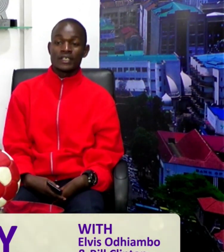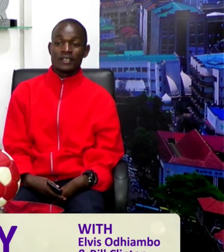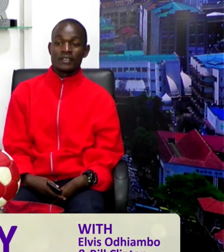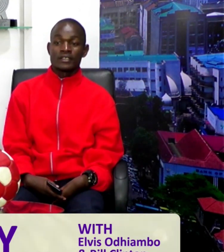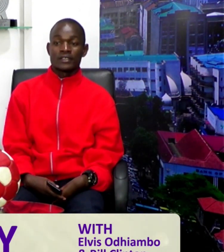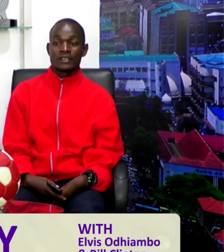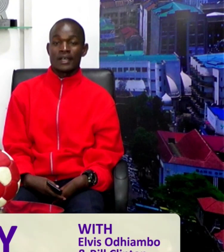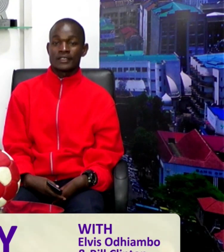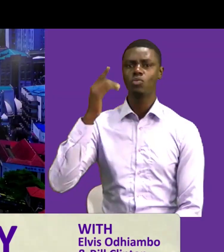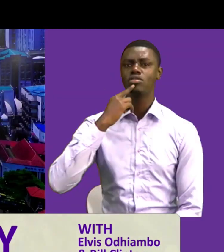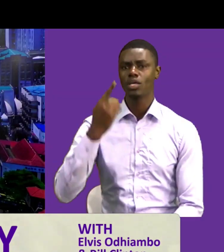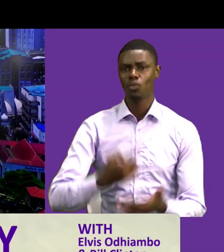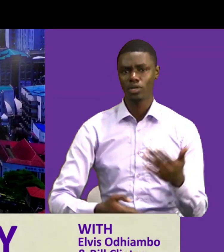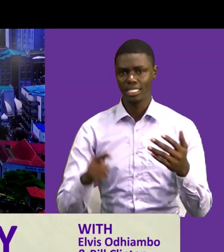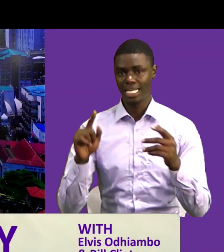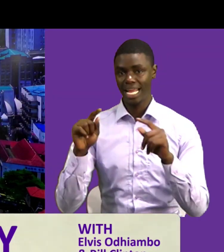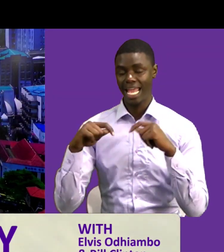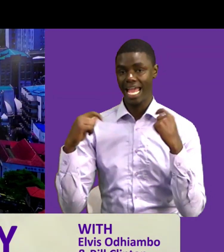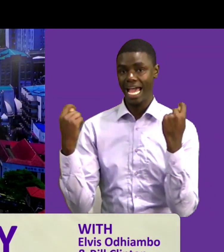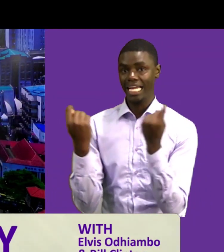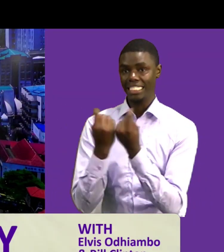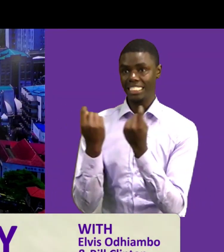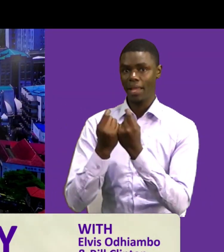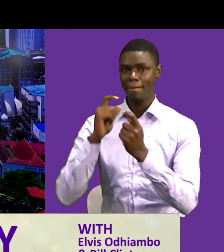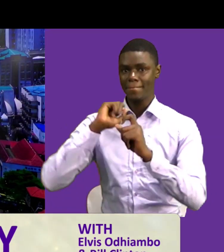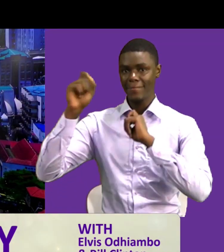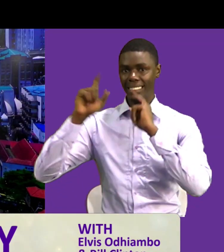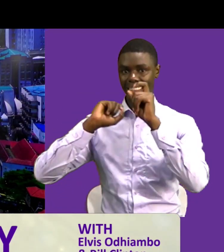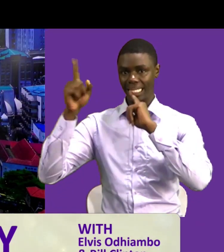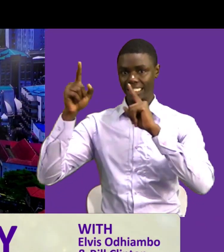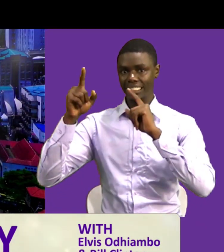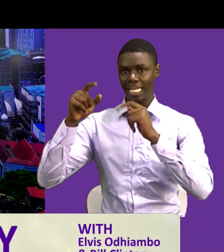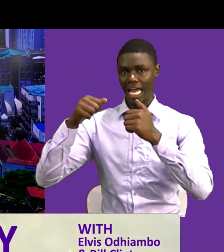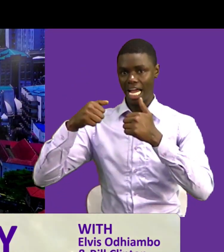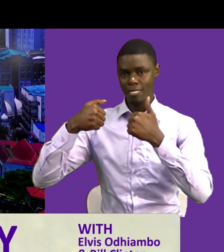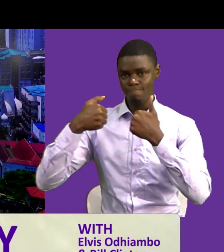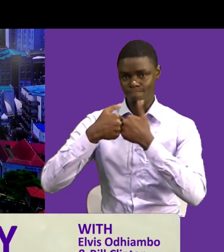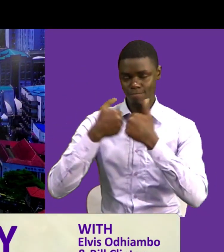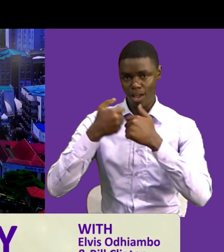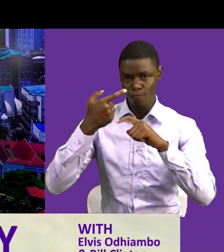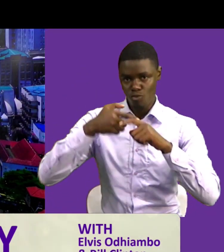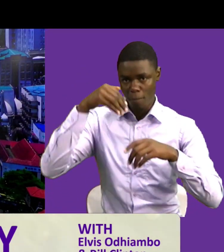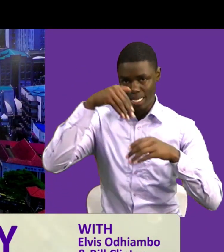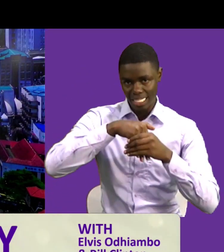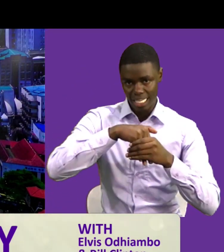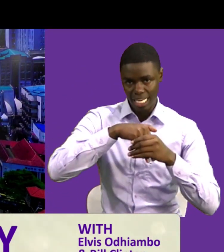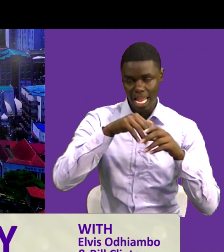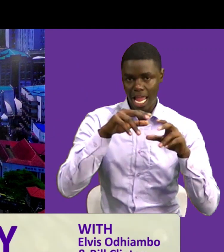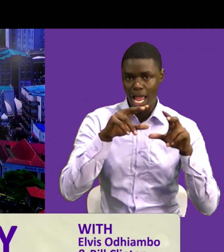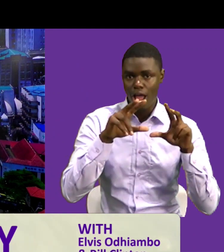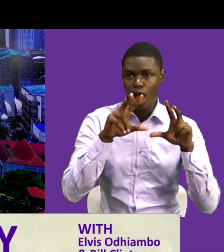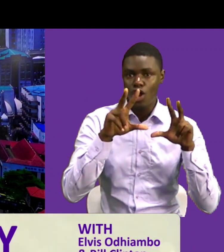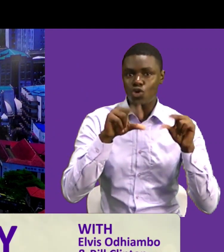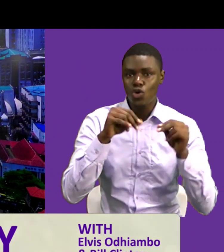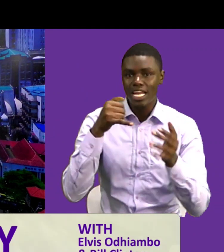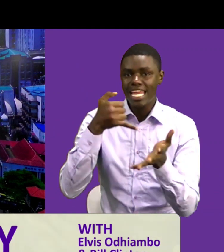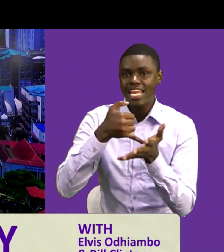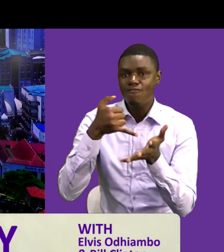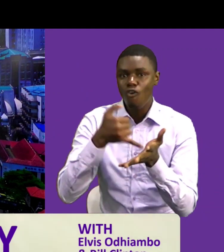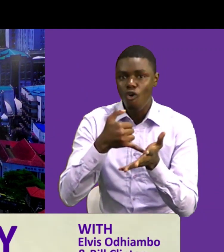I will say a team starts fighting from inside. They should not